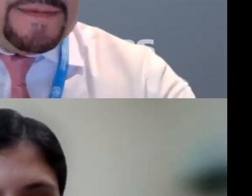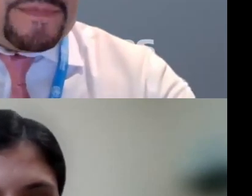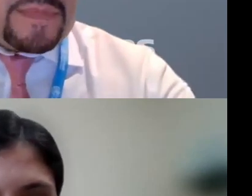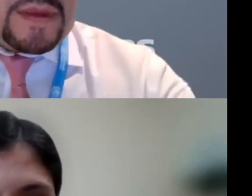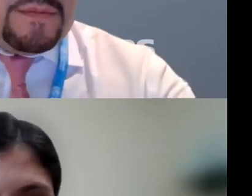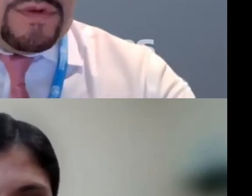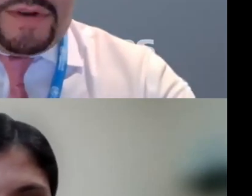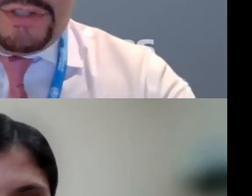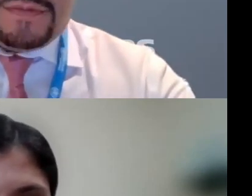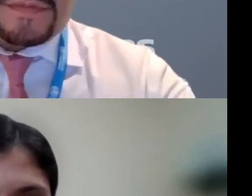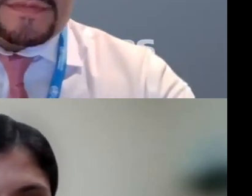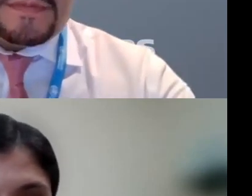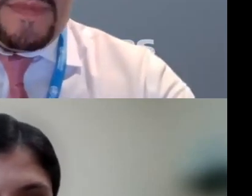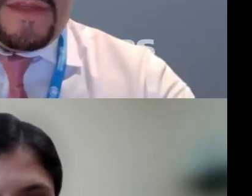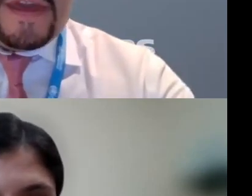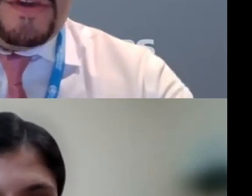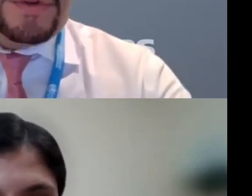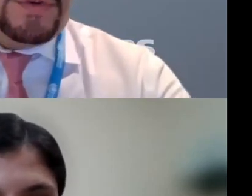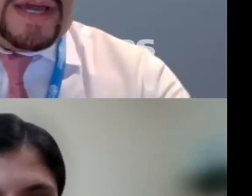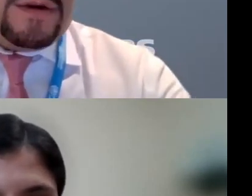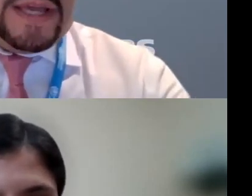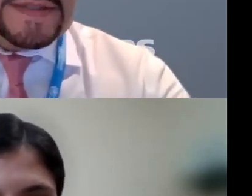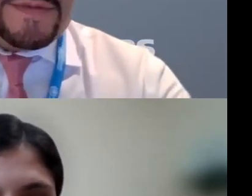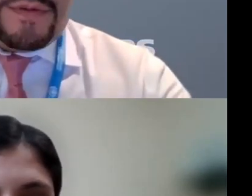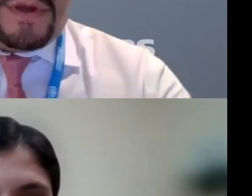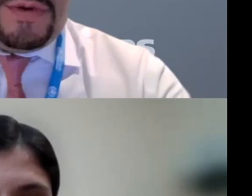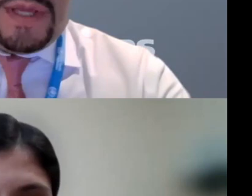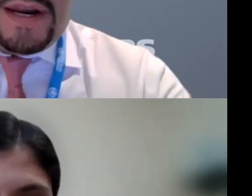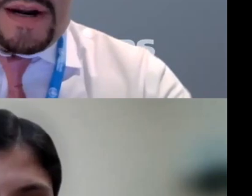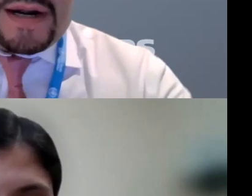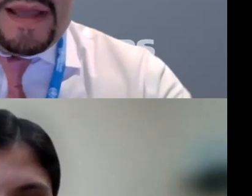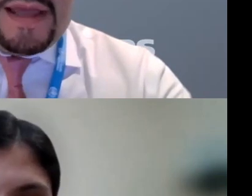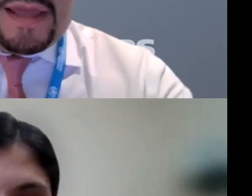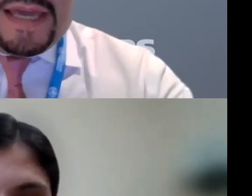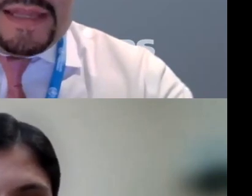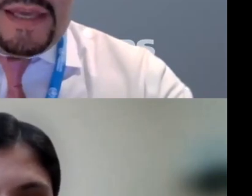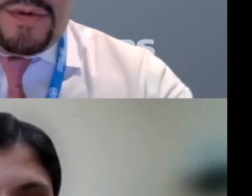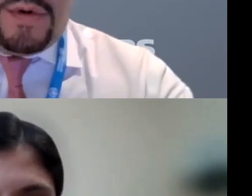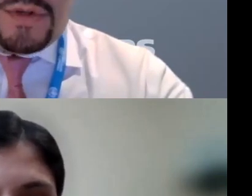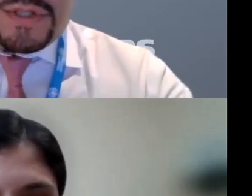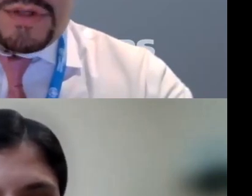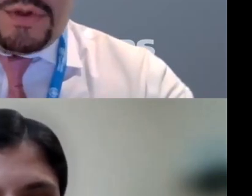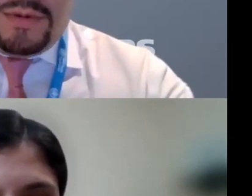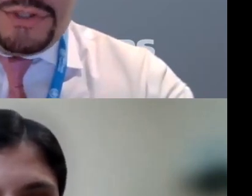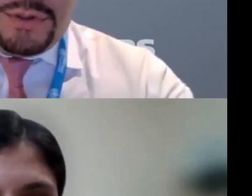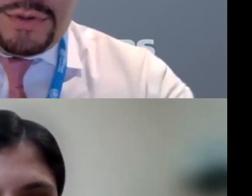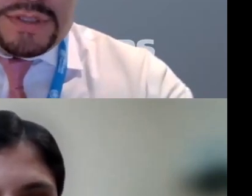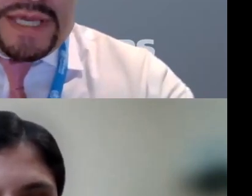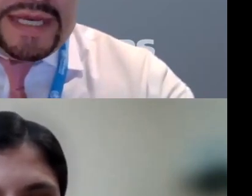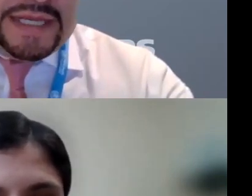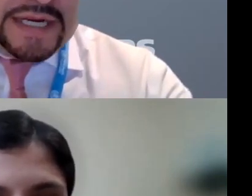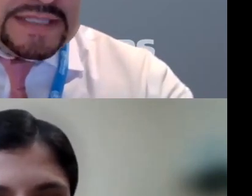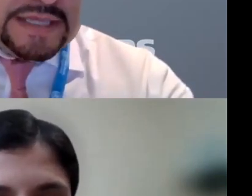this moderation. Thank you to my colleagues from UNDRR GETI, UNOSSC, to